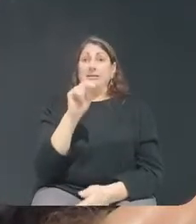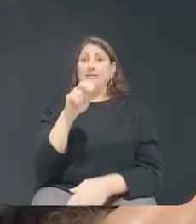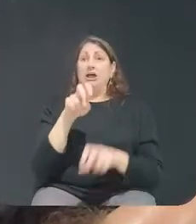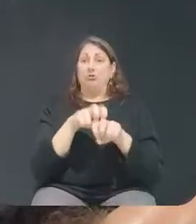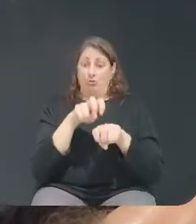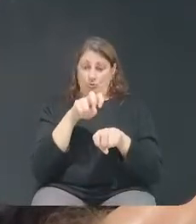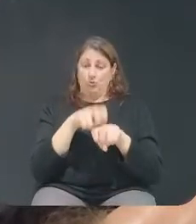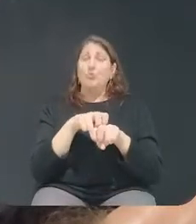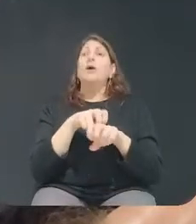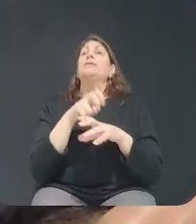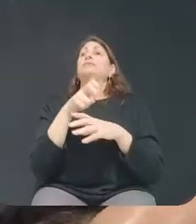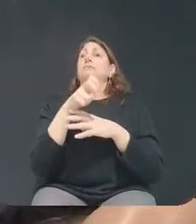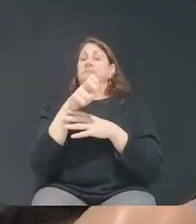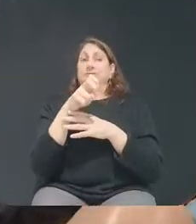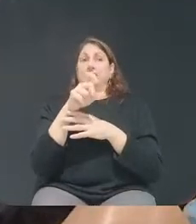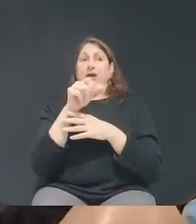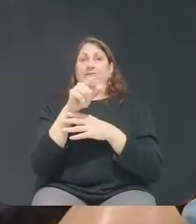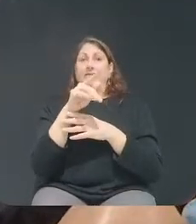Square.